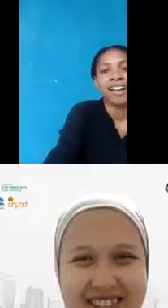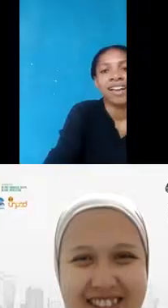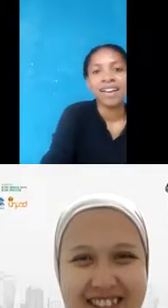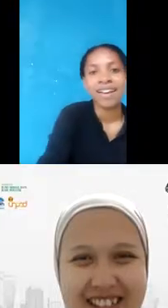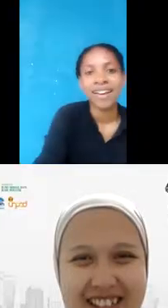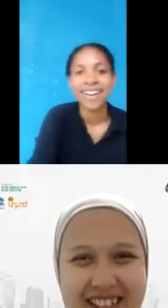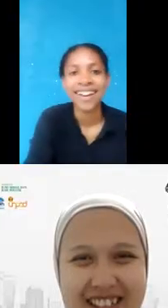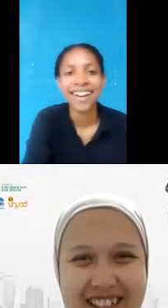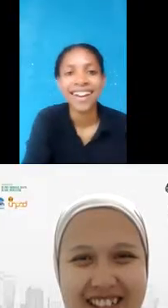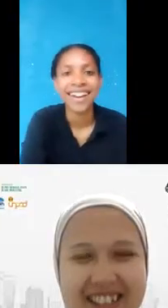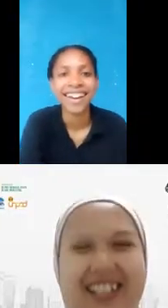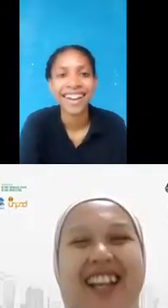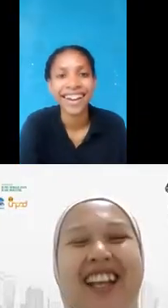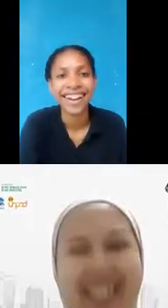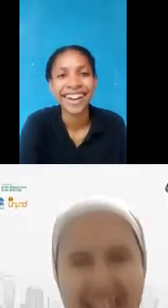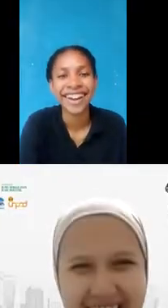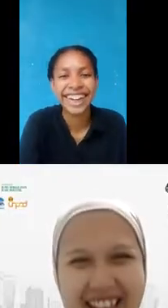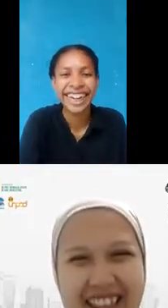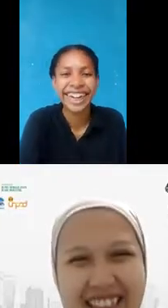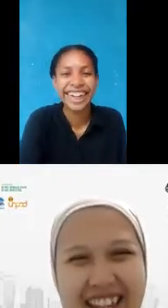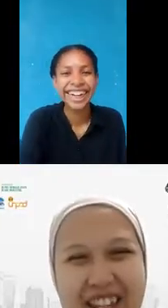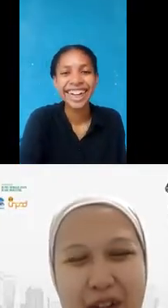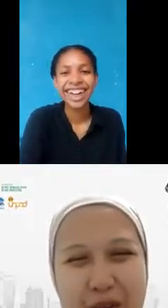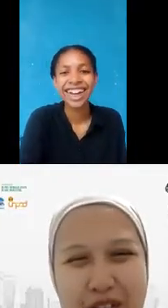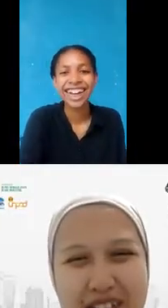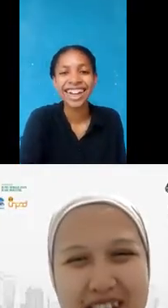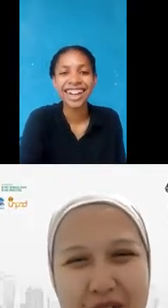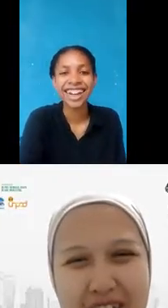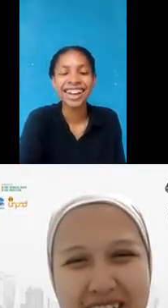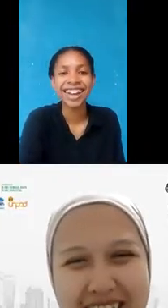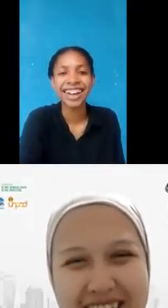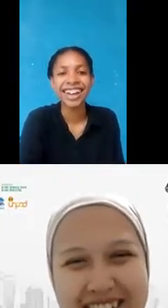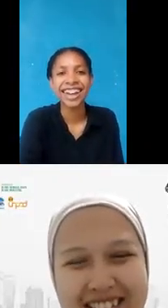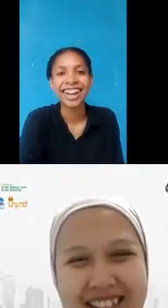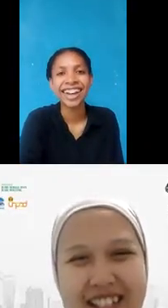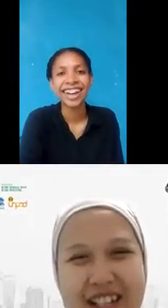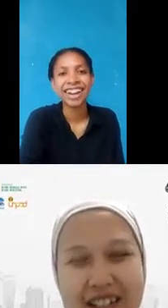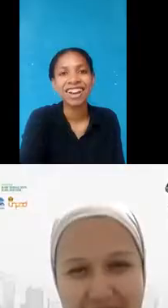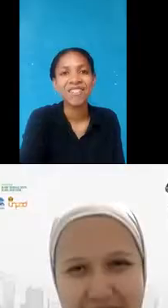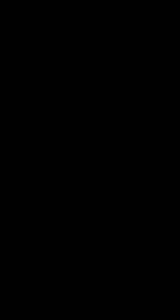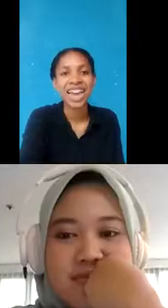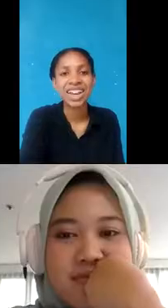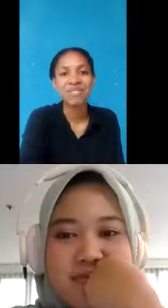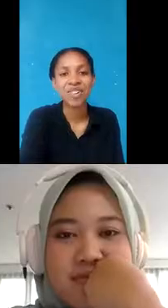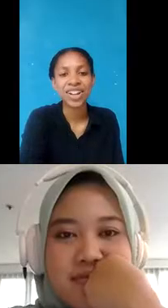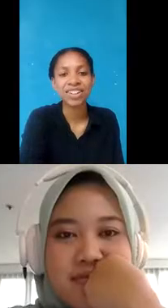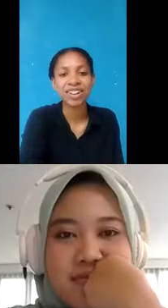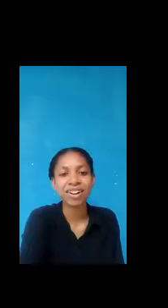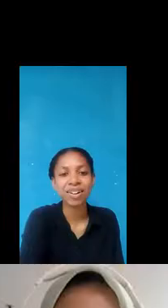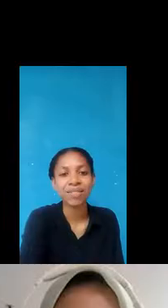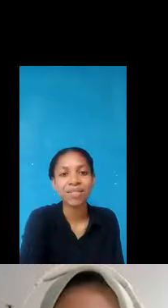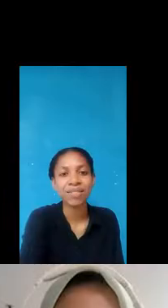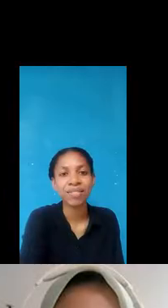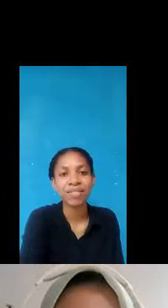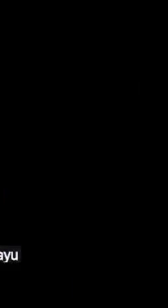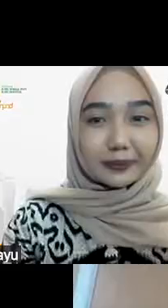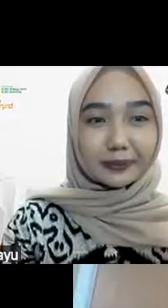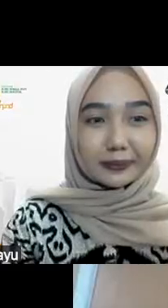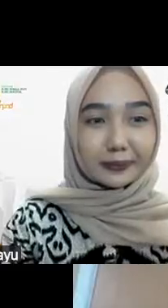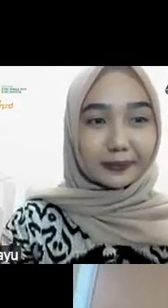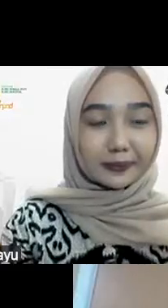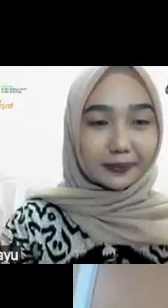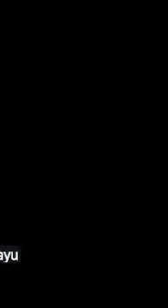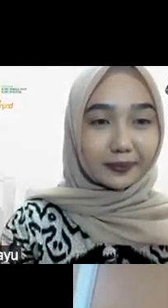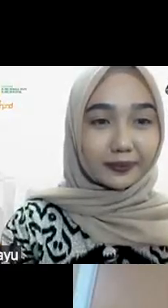so I better go to sleep. Okay. Bye. Thank We'll you, be in touch. Professor Violet. Once Good again, night. thank